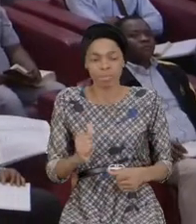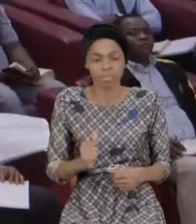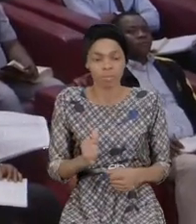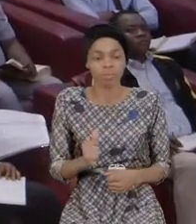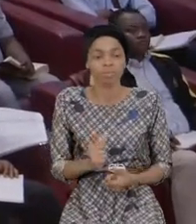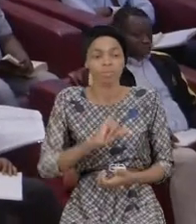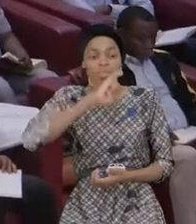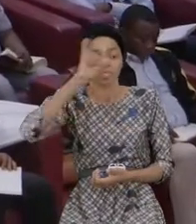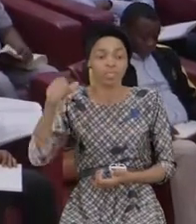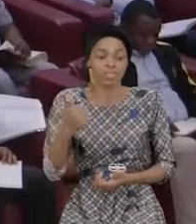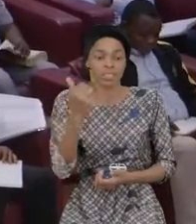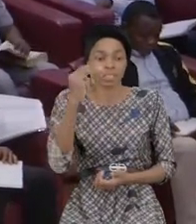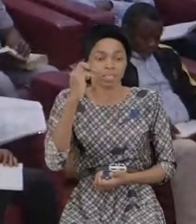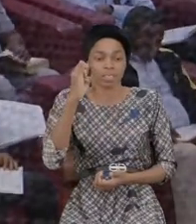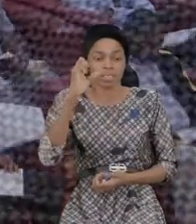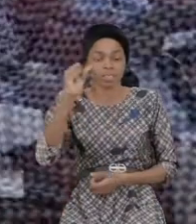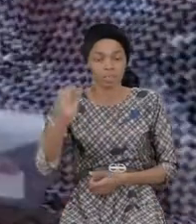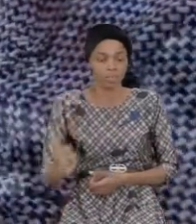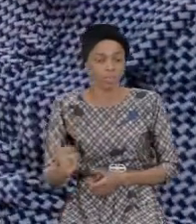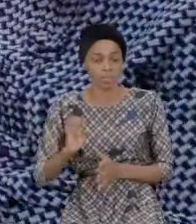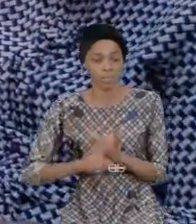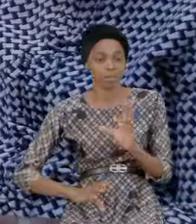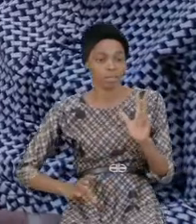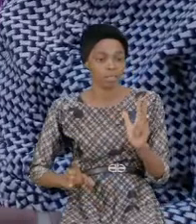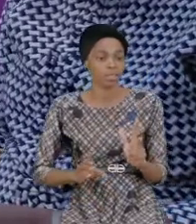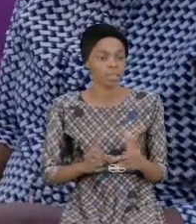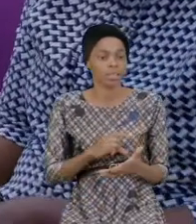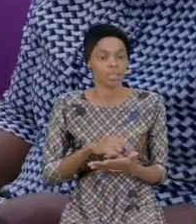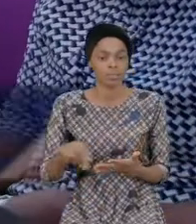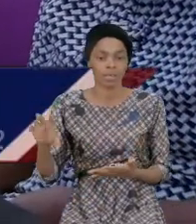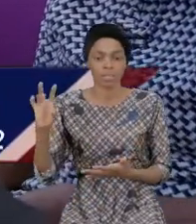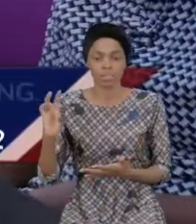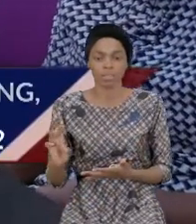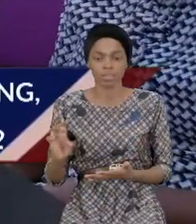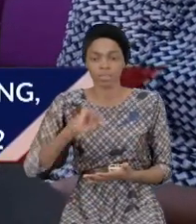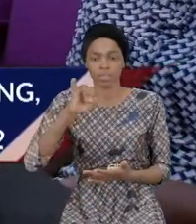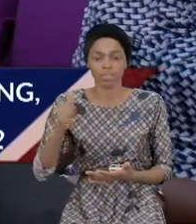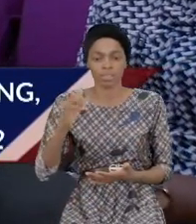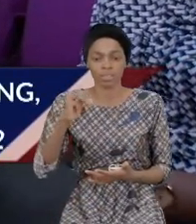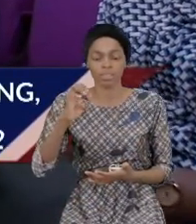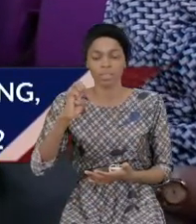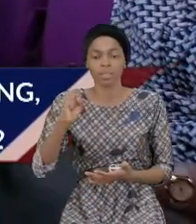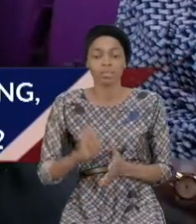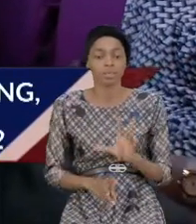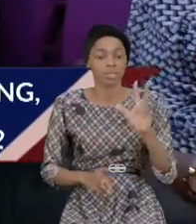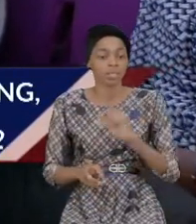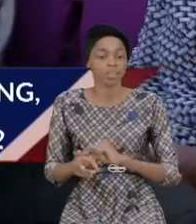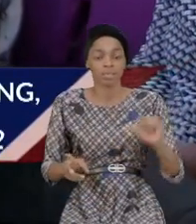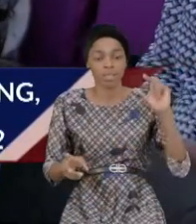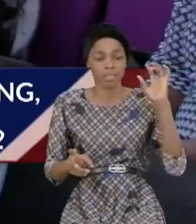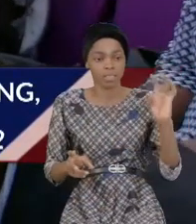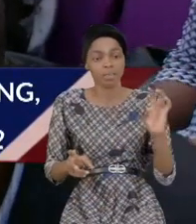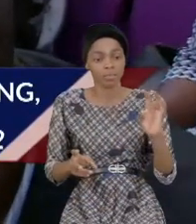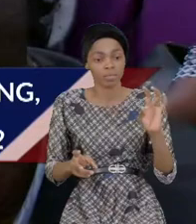at James chapter 3 and we're looking at verse 17. James chapter 3, verse 17. But the